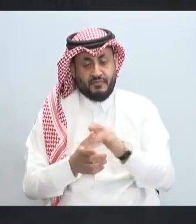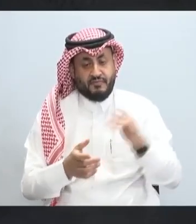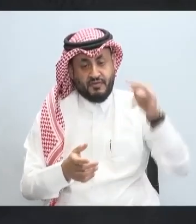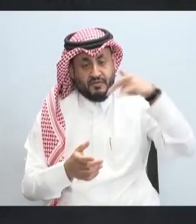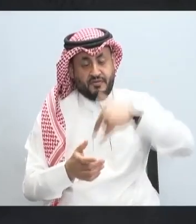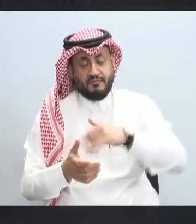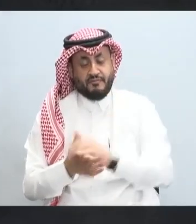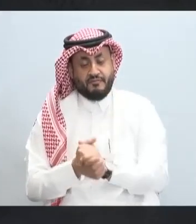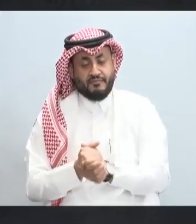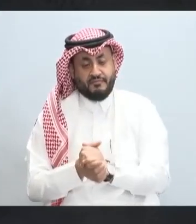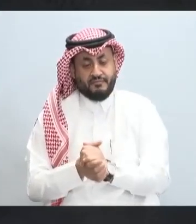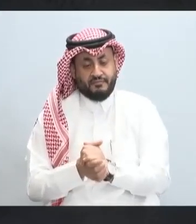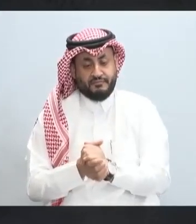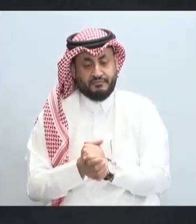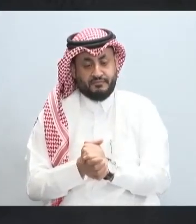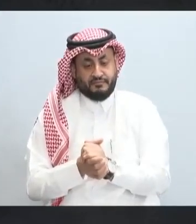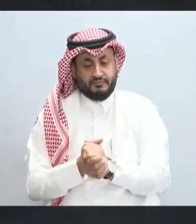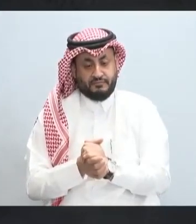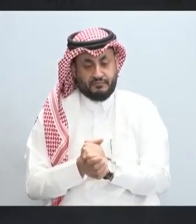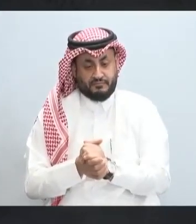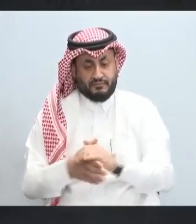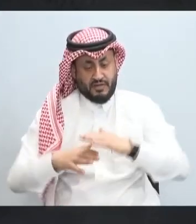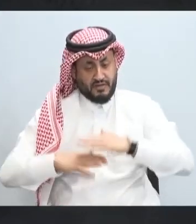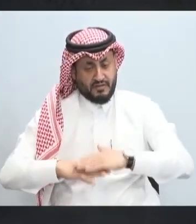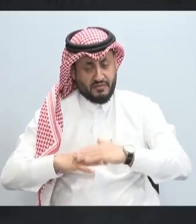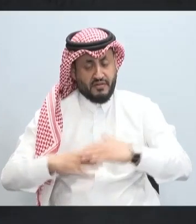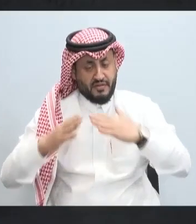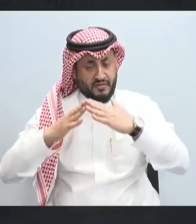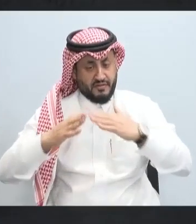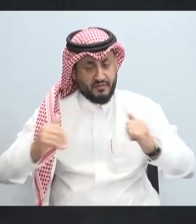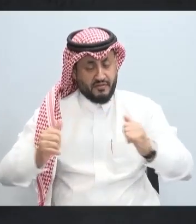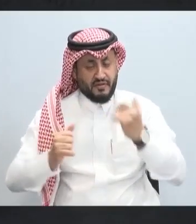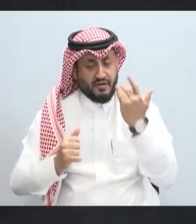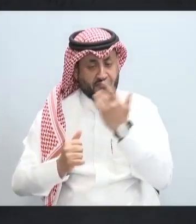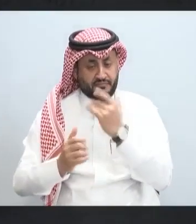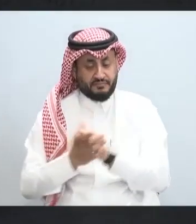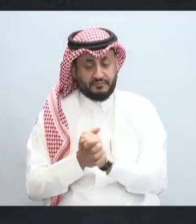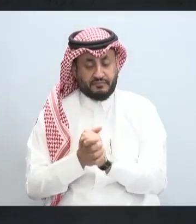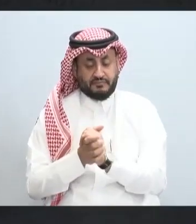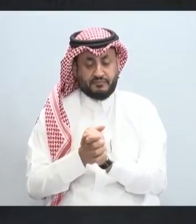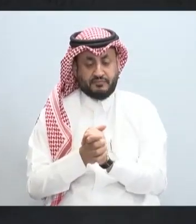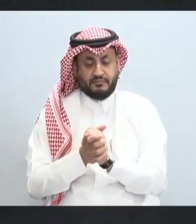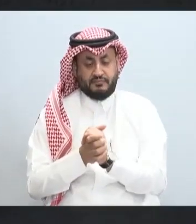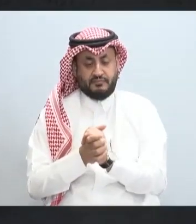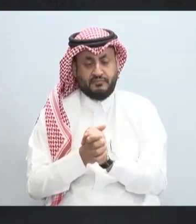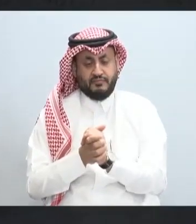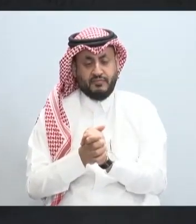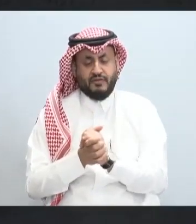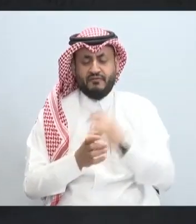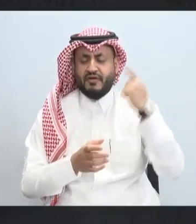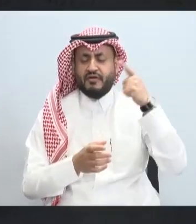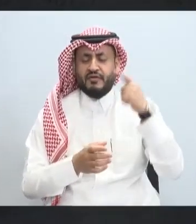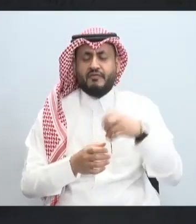diving. I am going to stay at an English camp. So here we can think